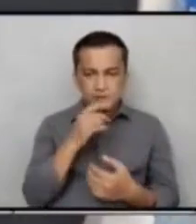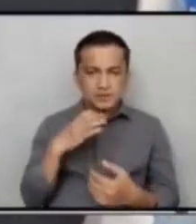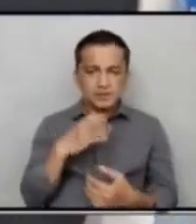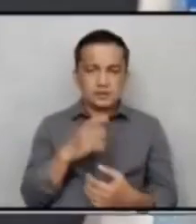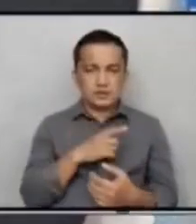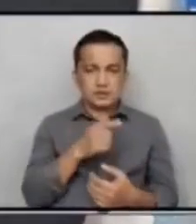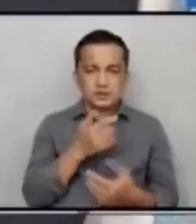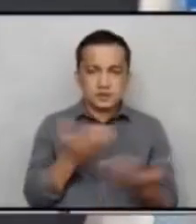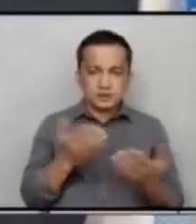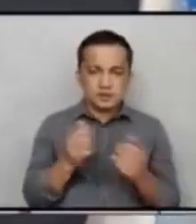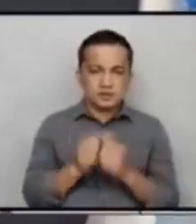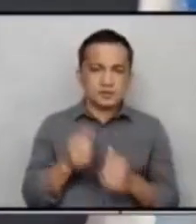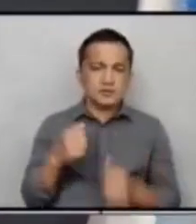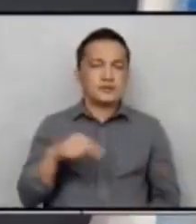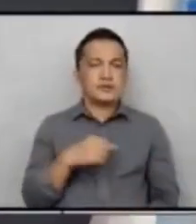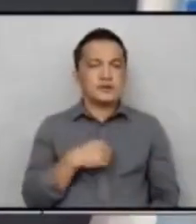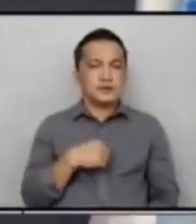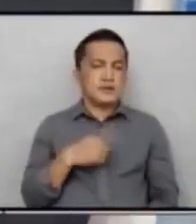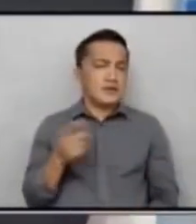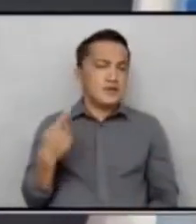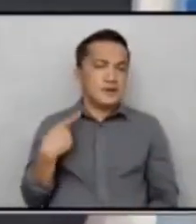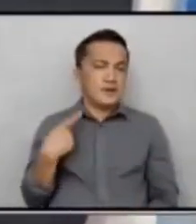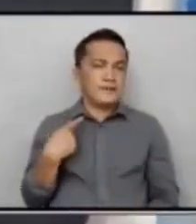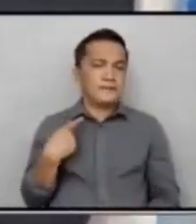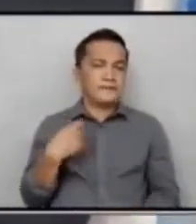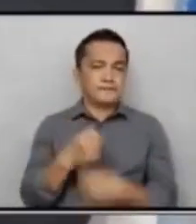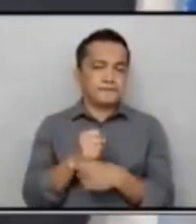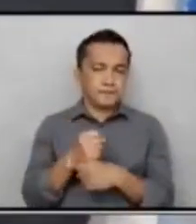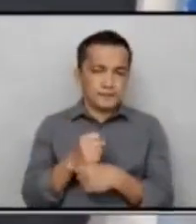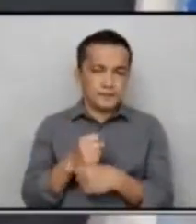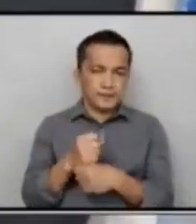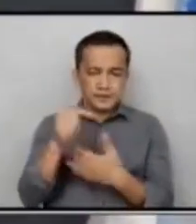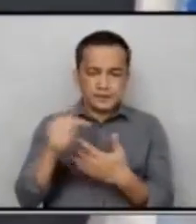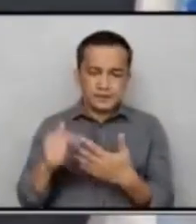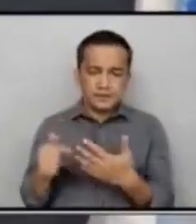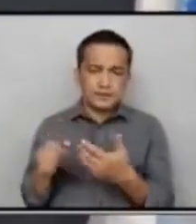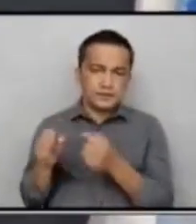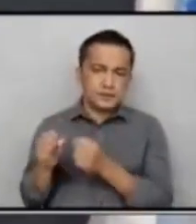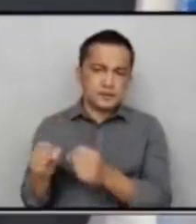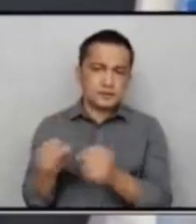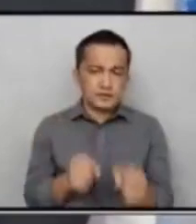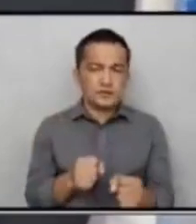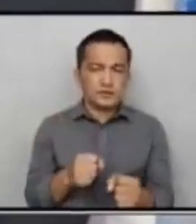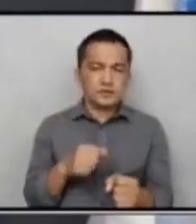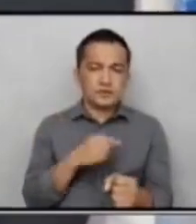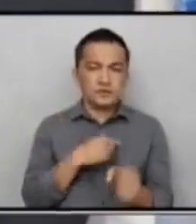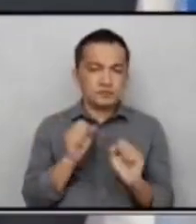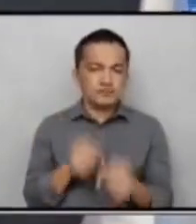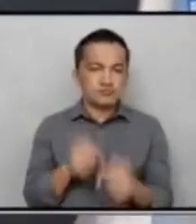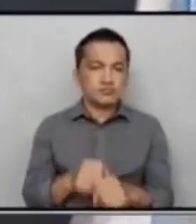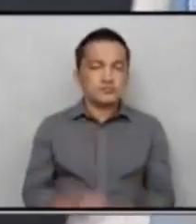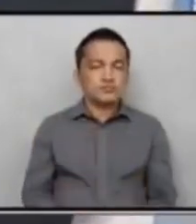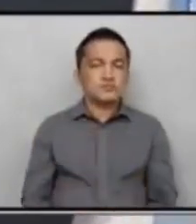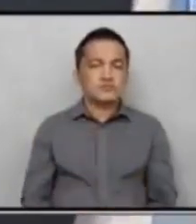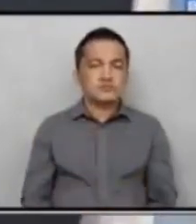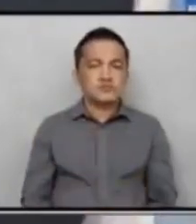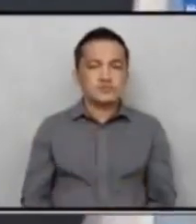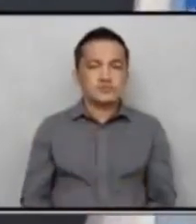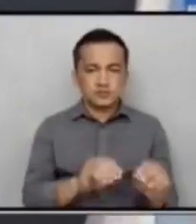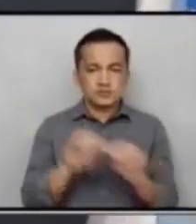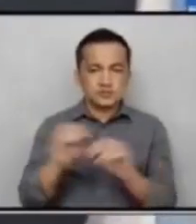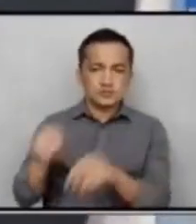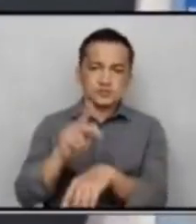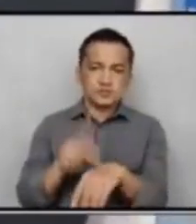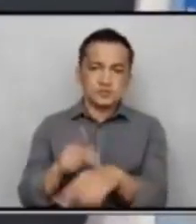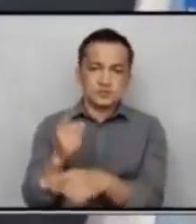with us, and we have formulated many strategies so that we can position the Philippines